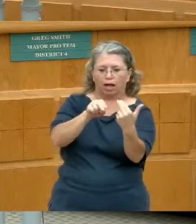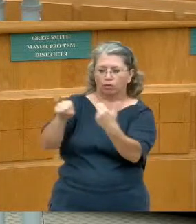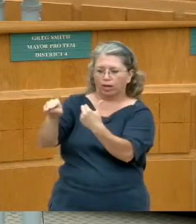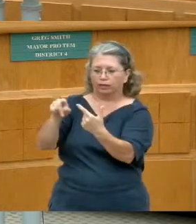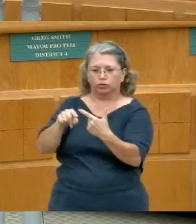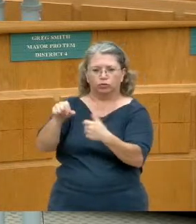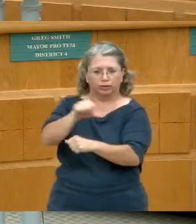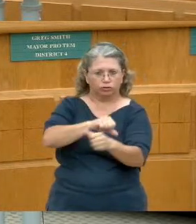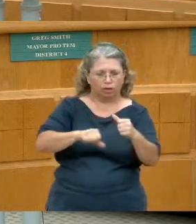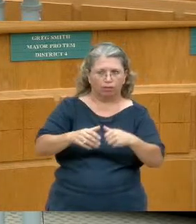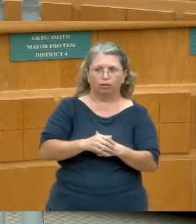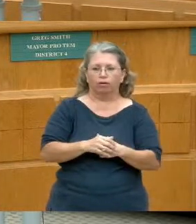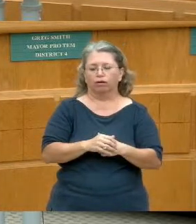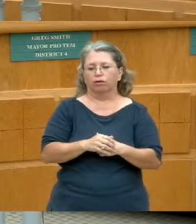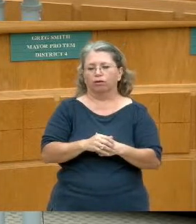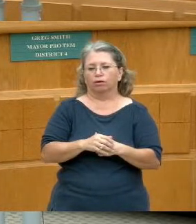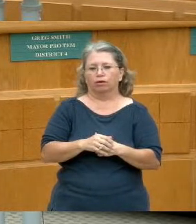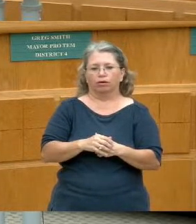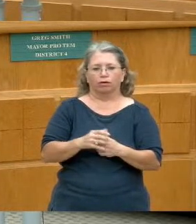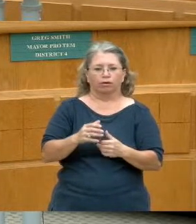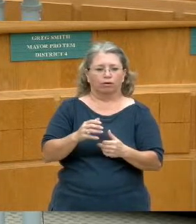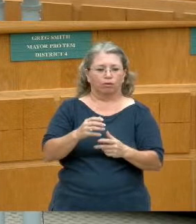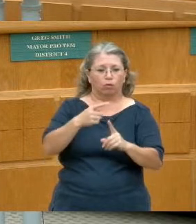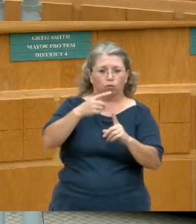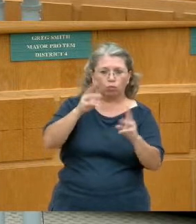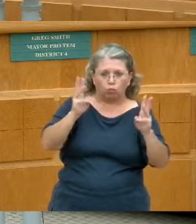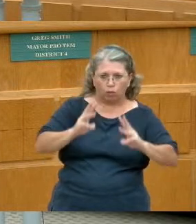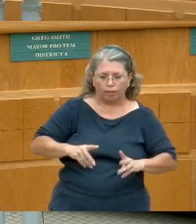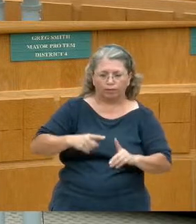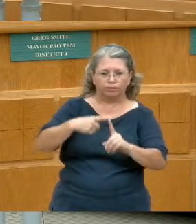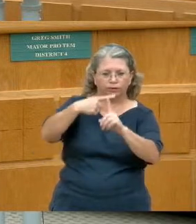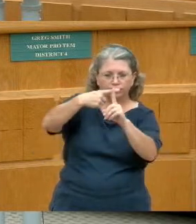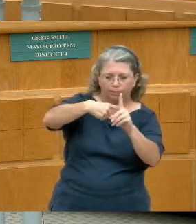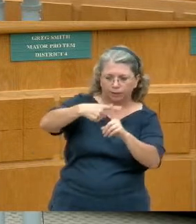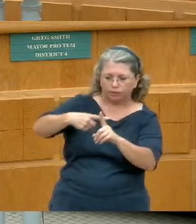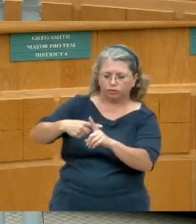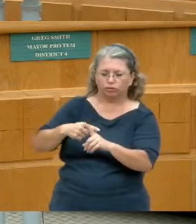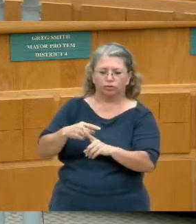population centers. The